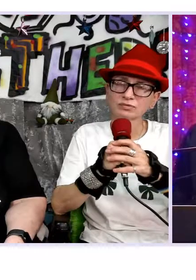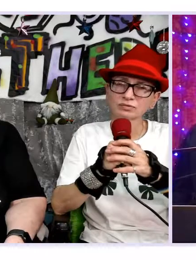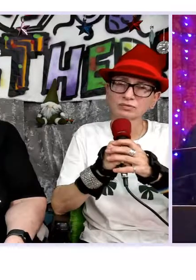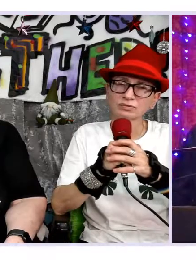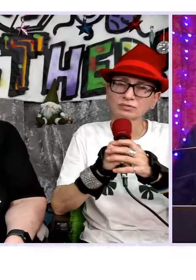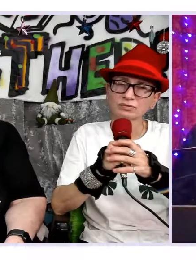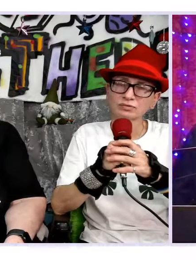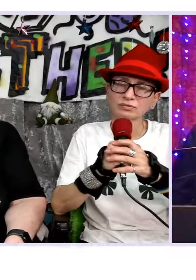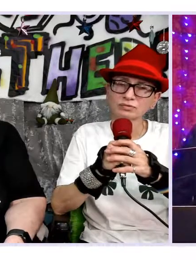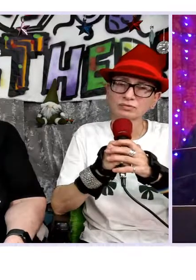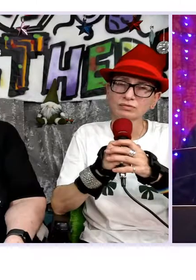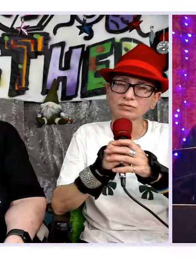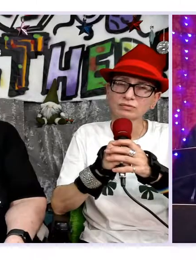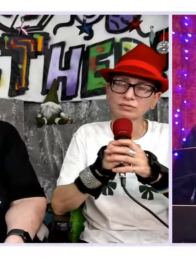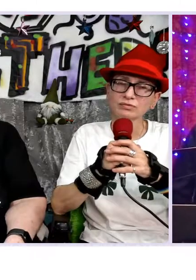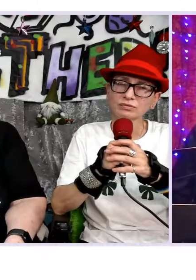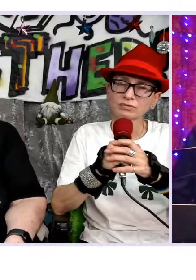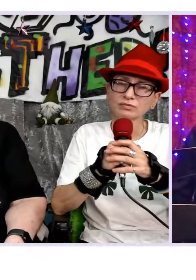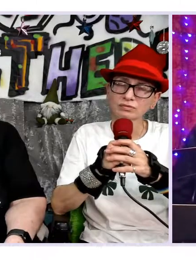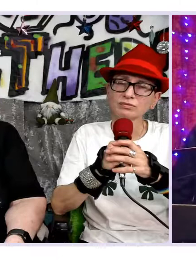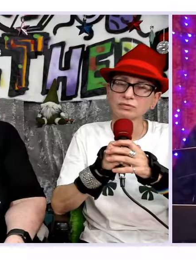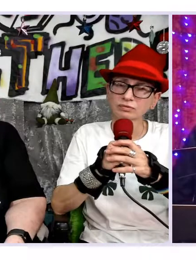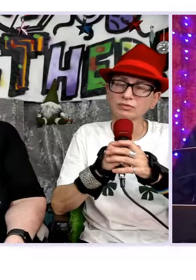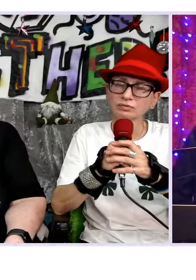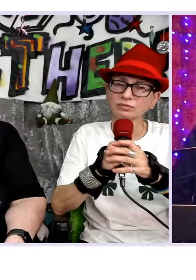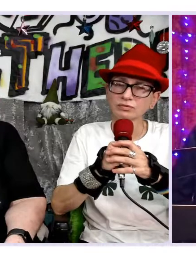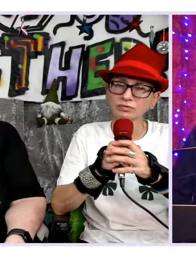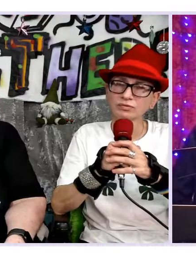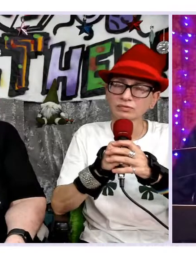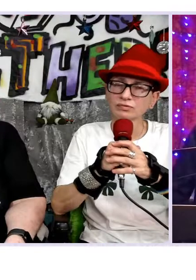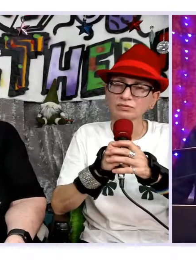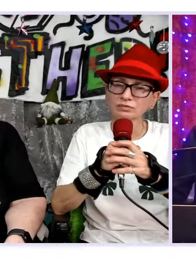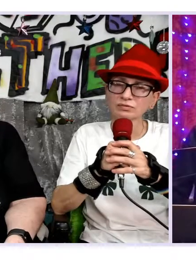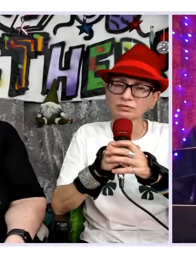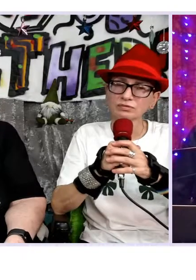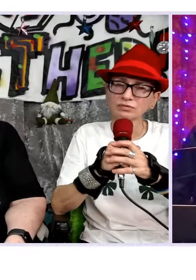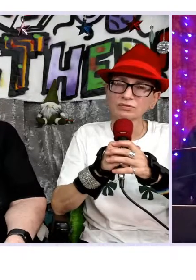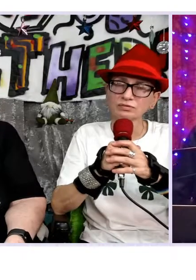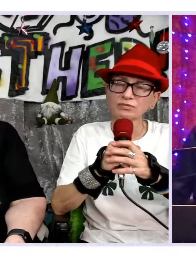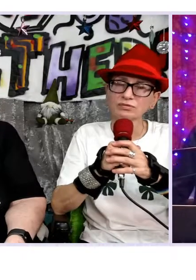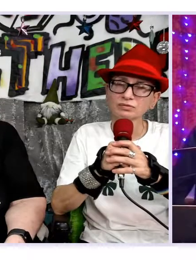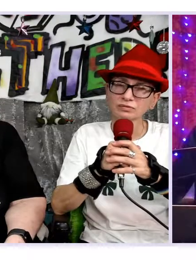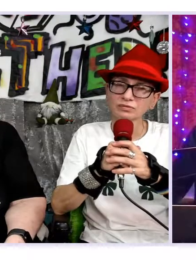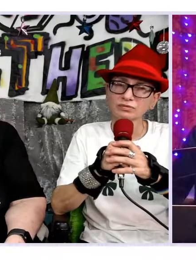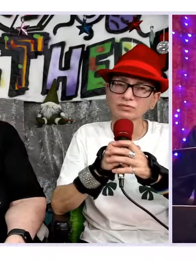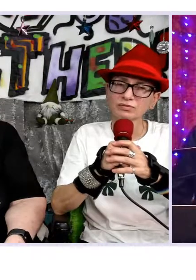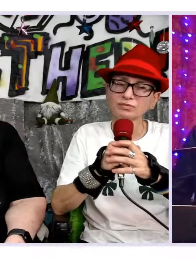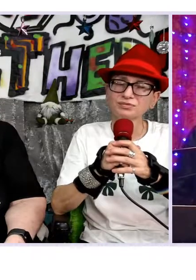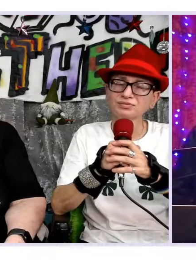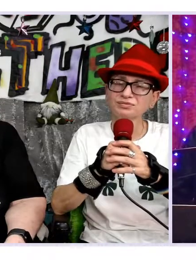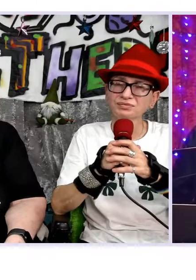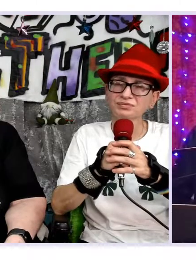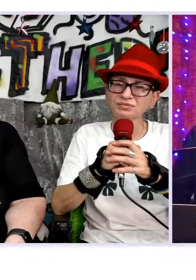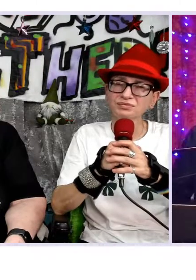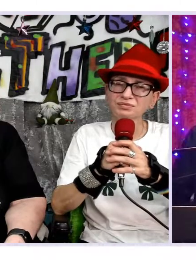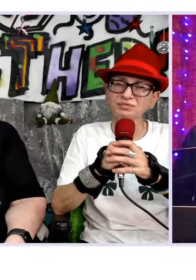because there's kind of set skills that you have to perform to a specific kind of